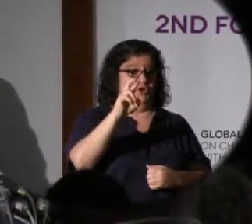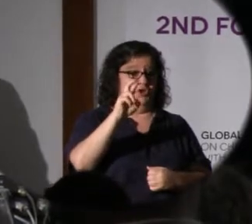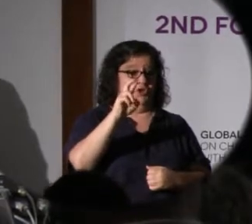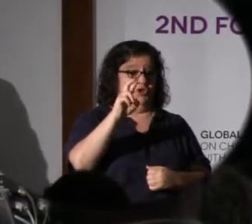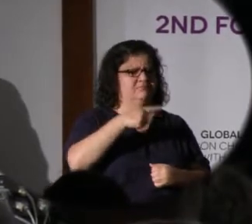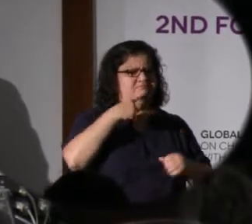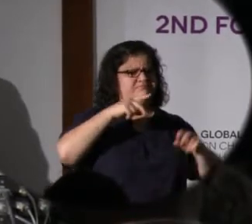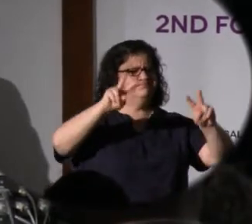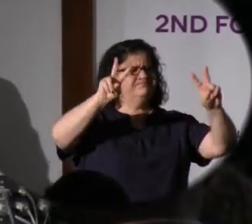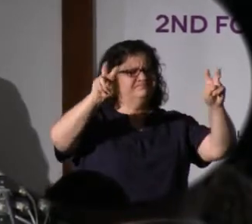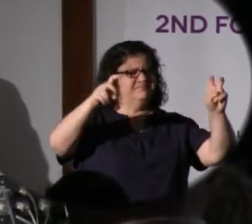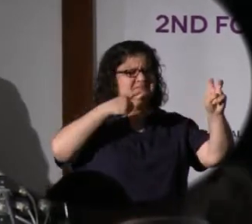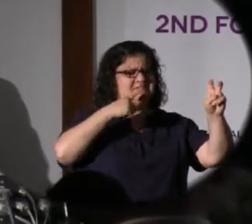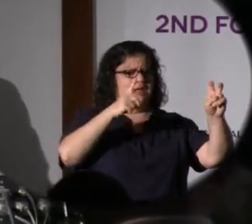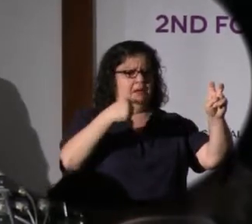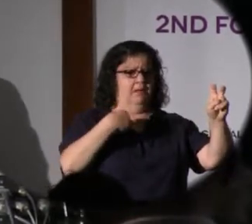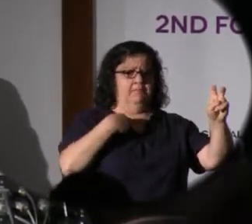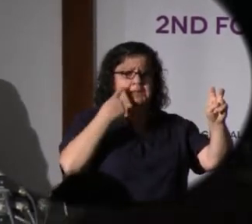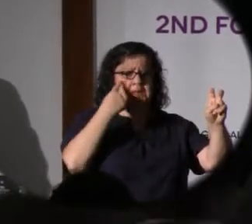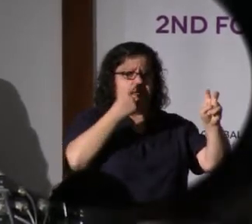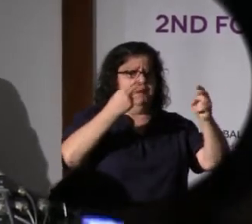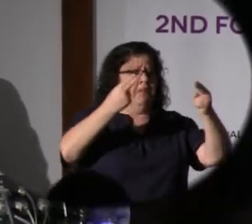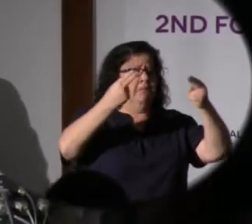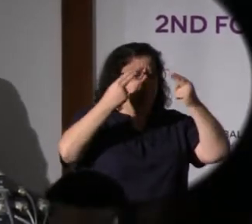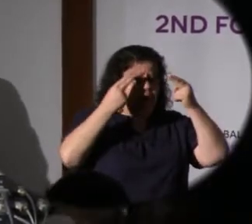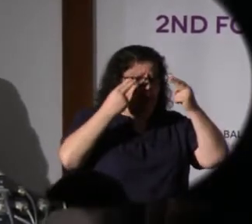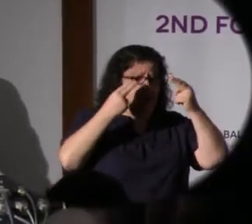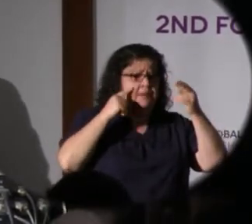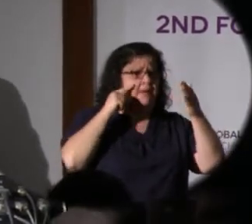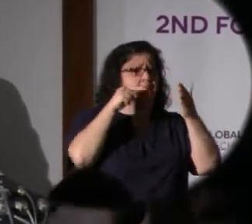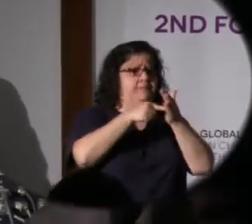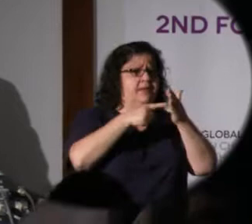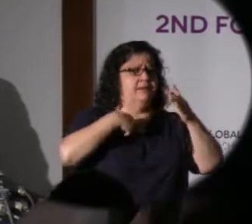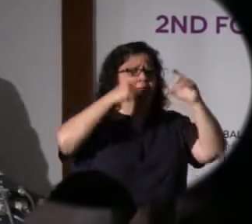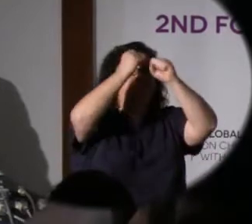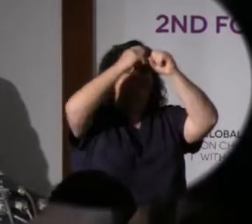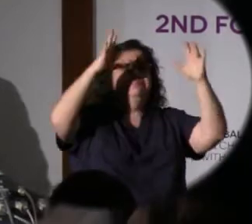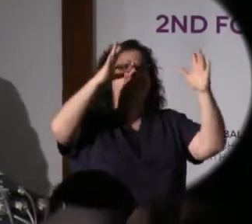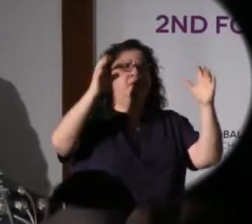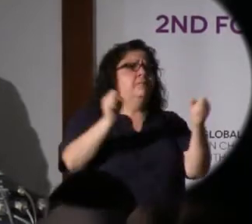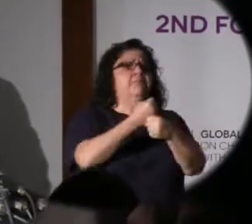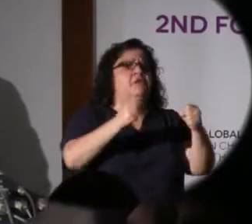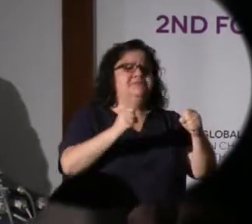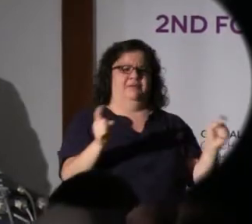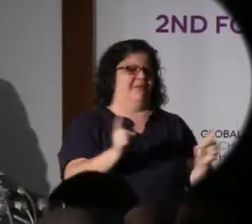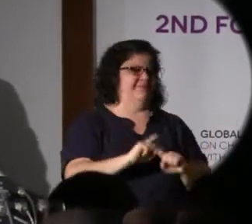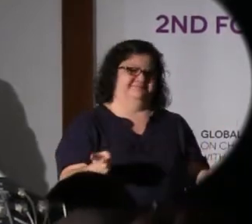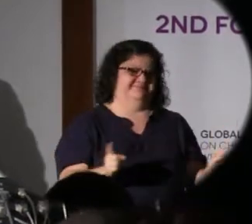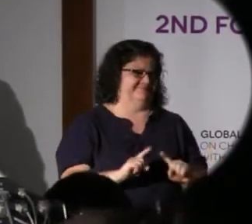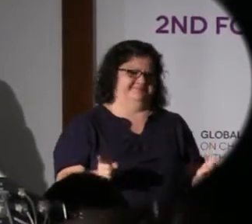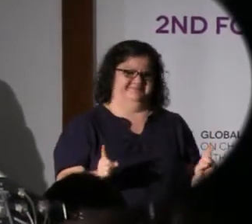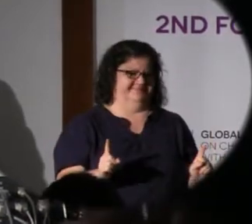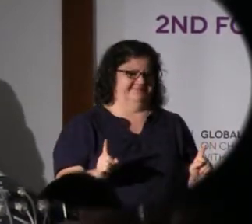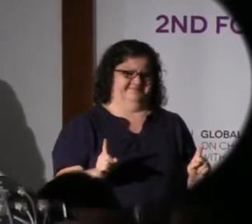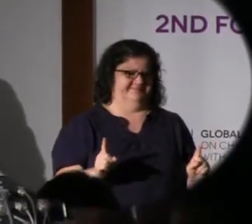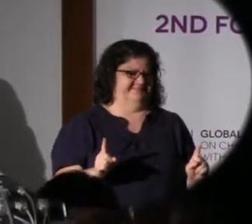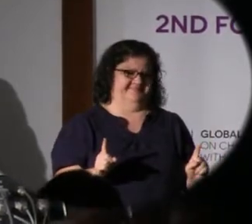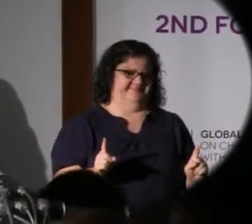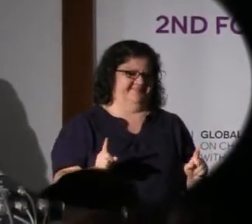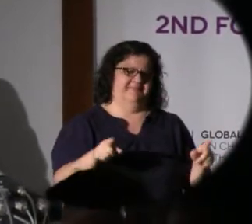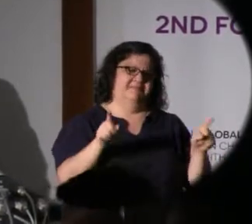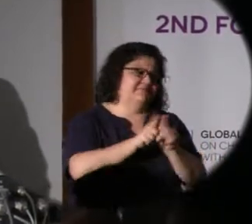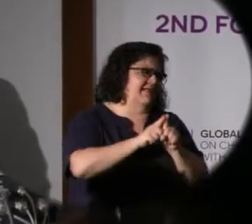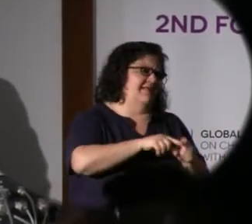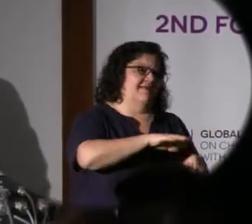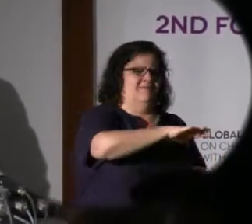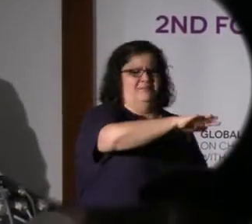vision." The same could be said of every person living with a disability. Just because a